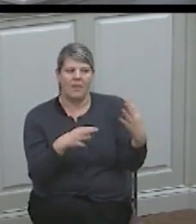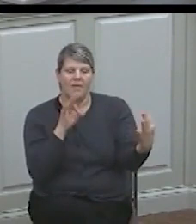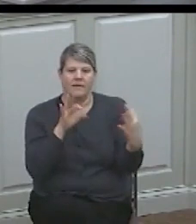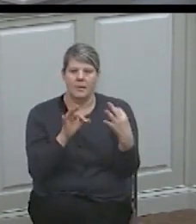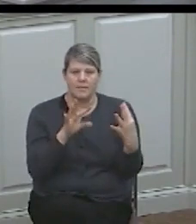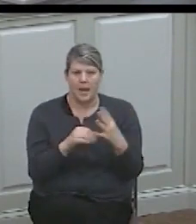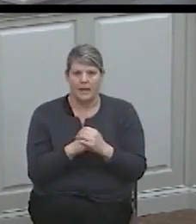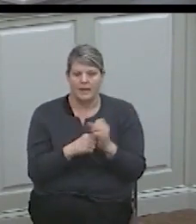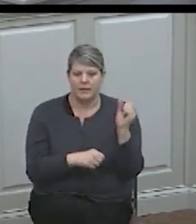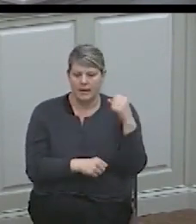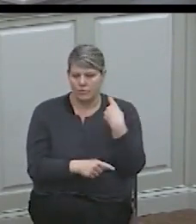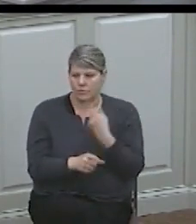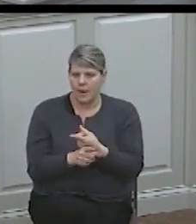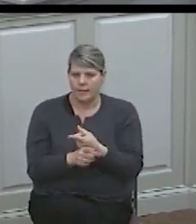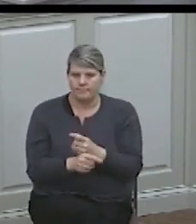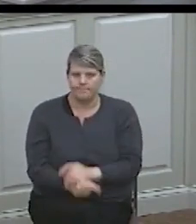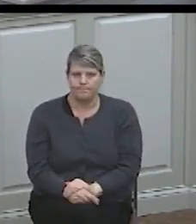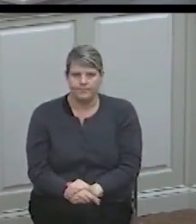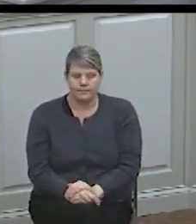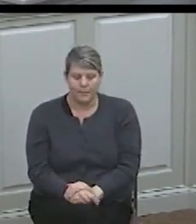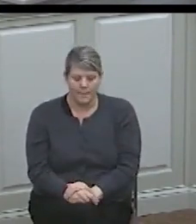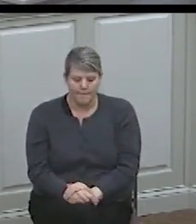Yep.